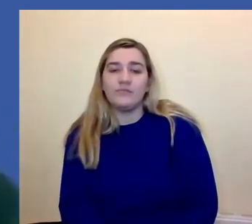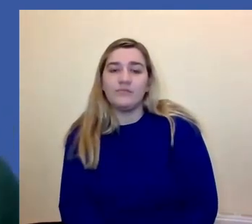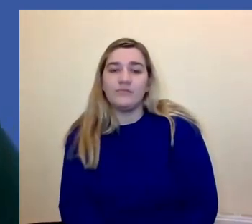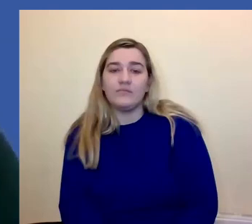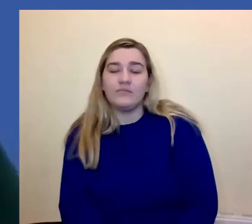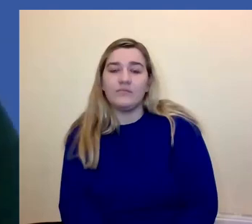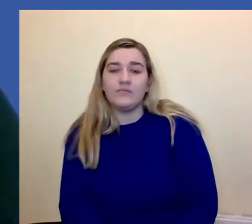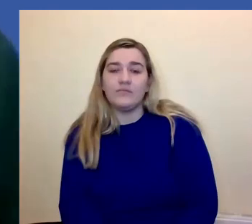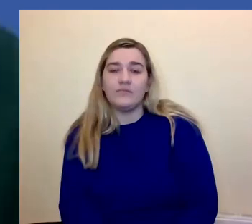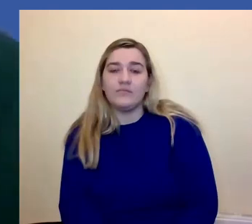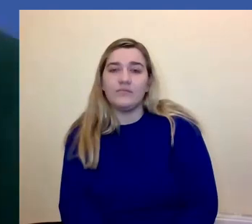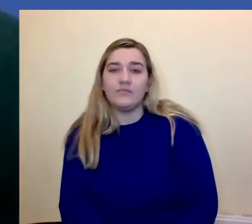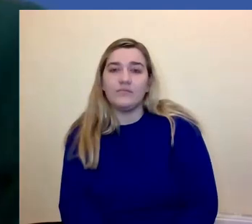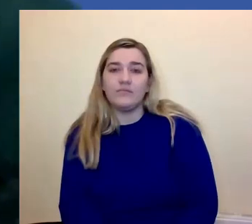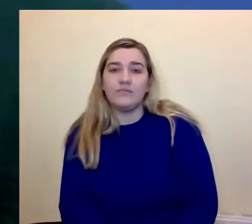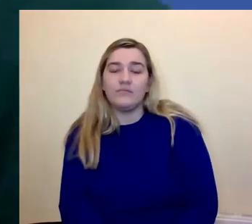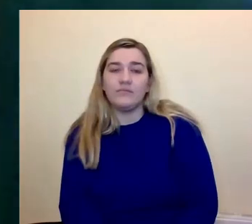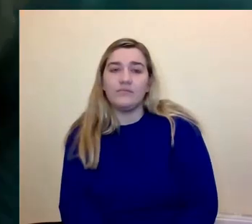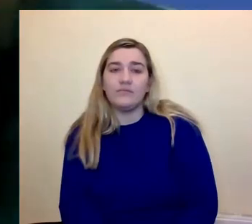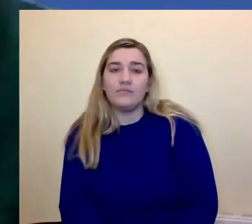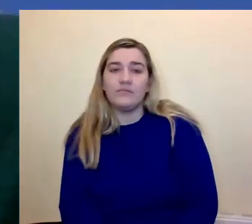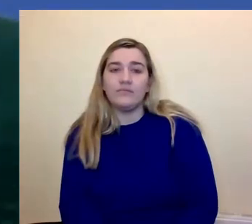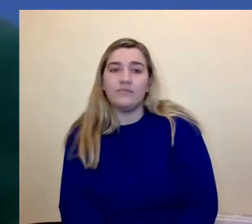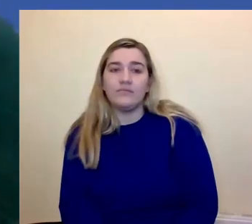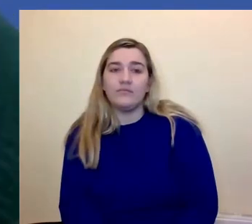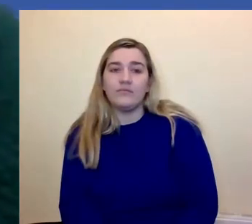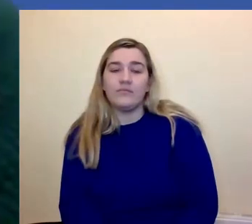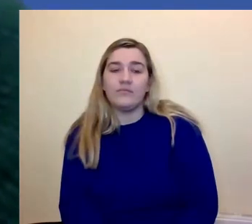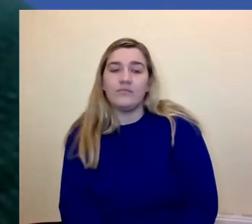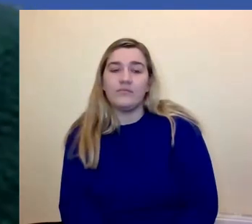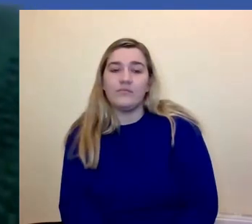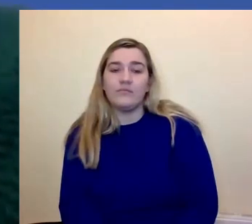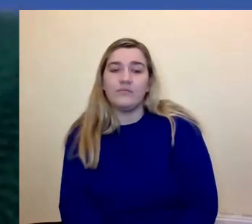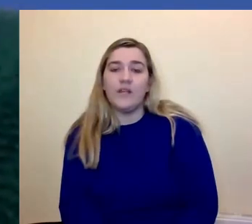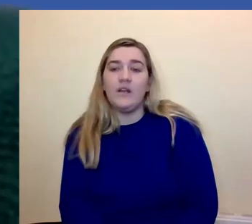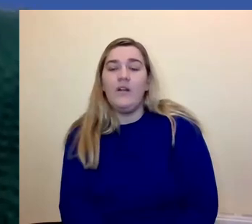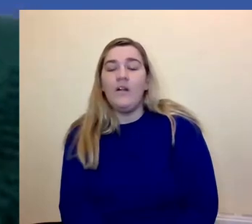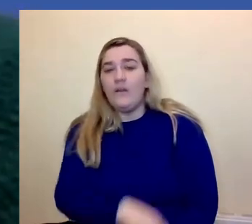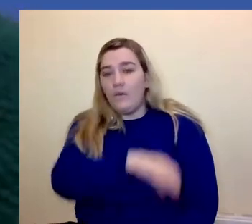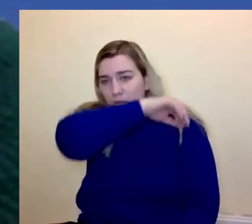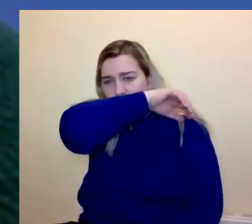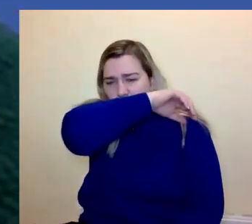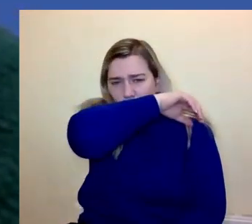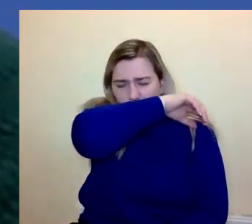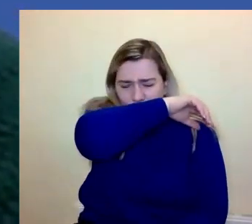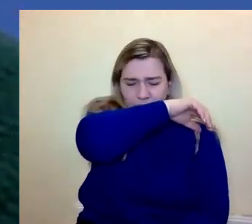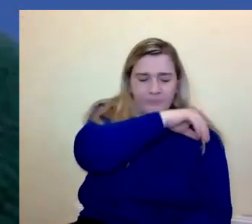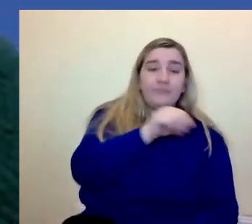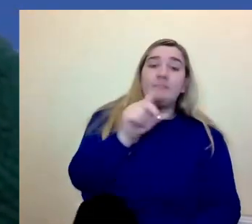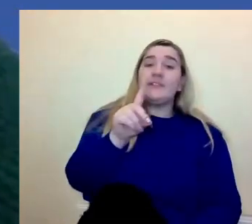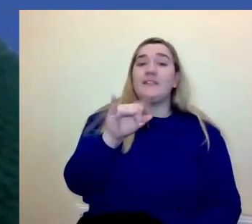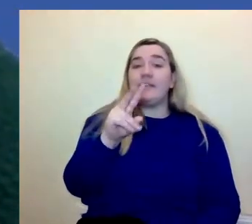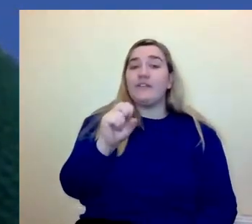Okay, and David, we acted out some real life situations about banking and housing